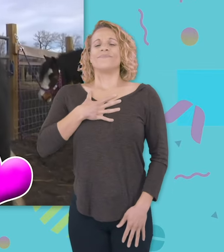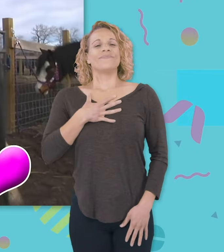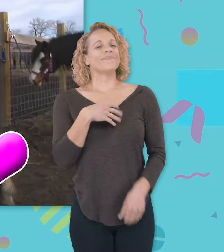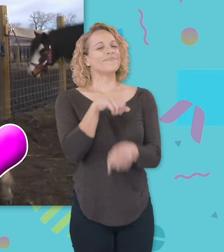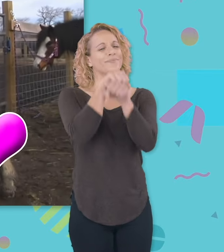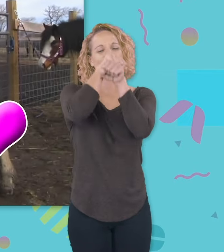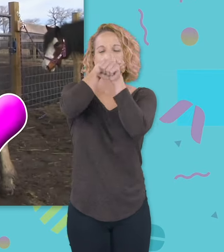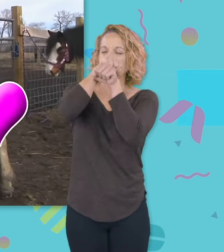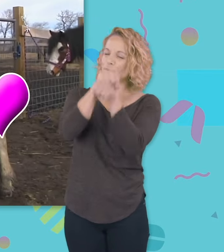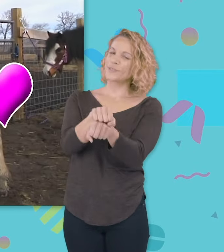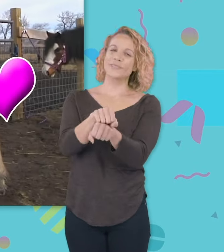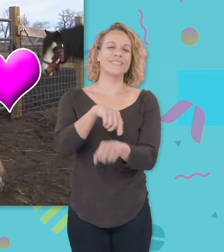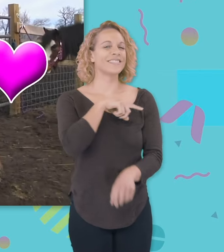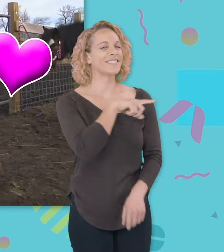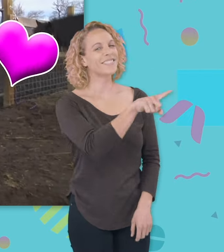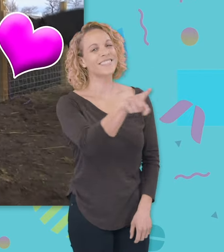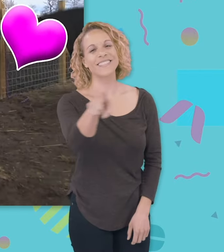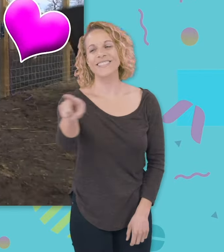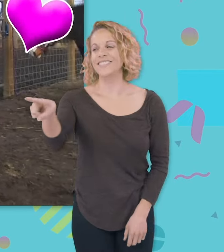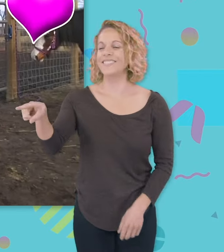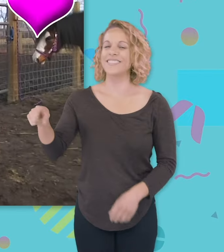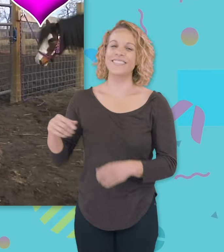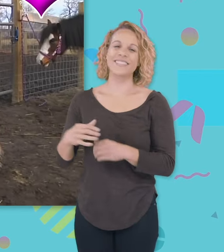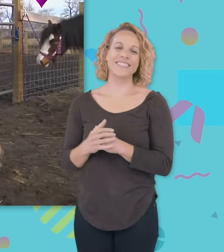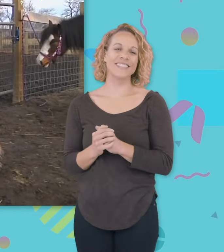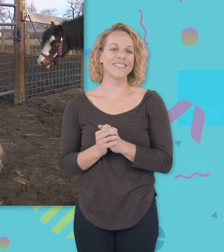I love them so.